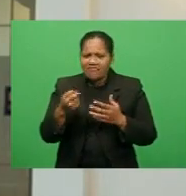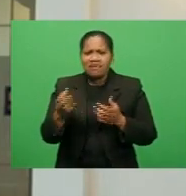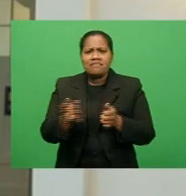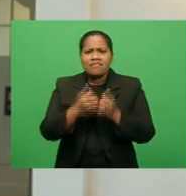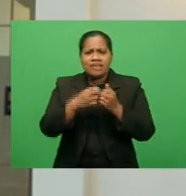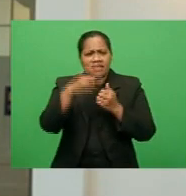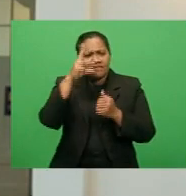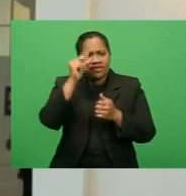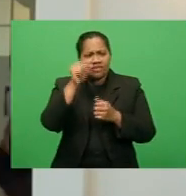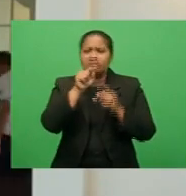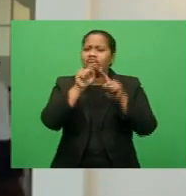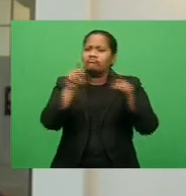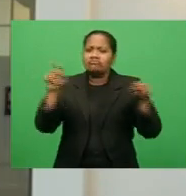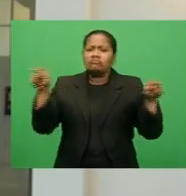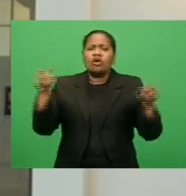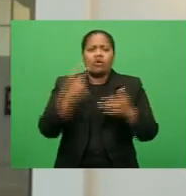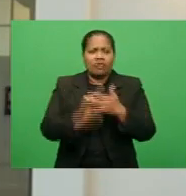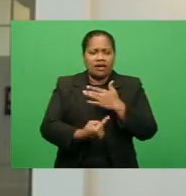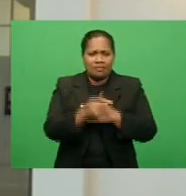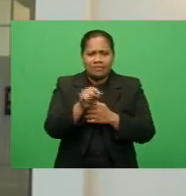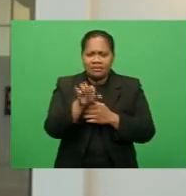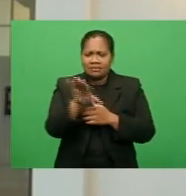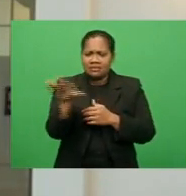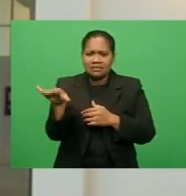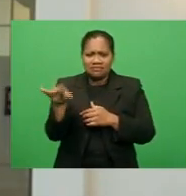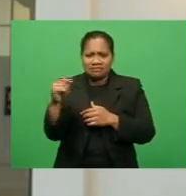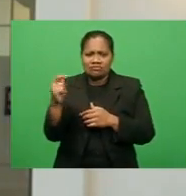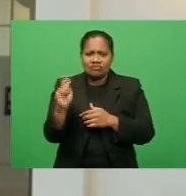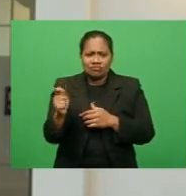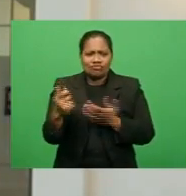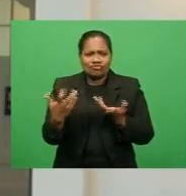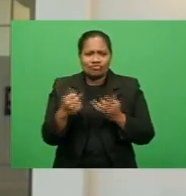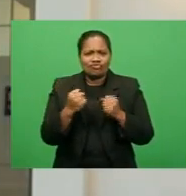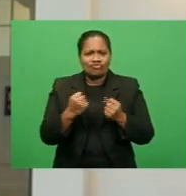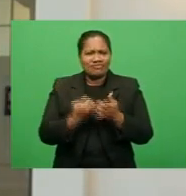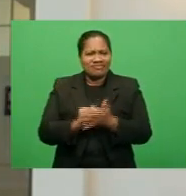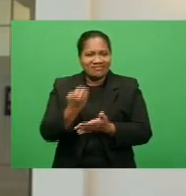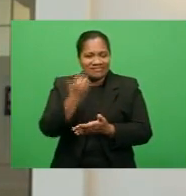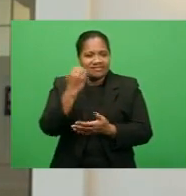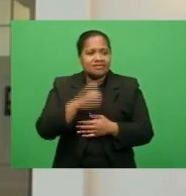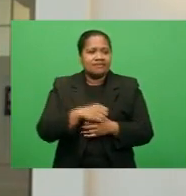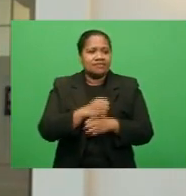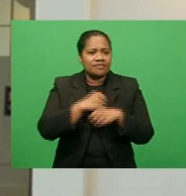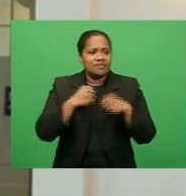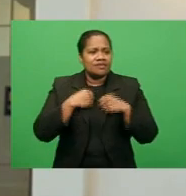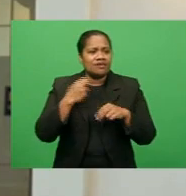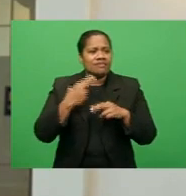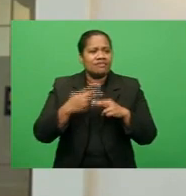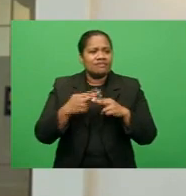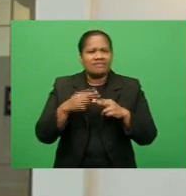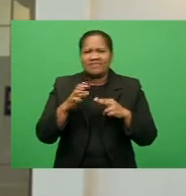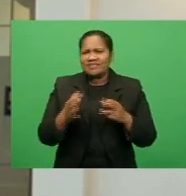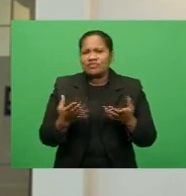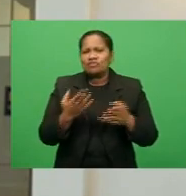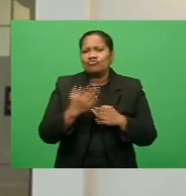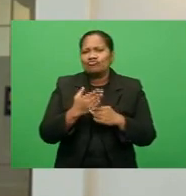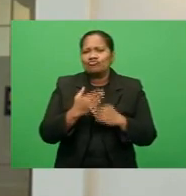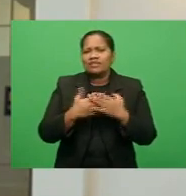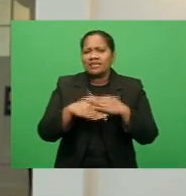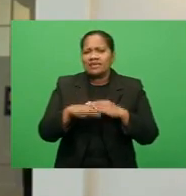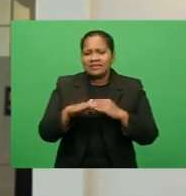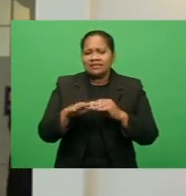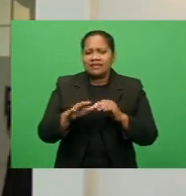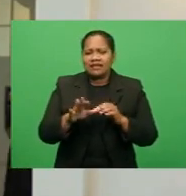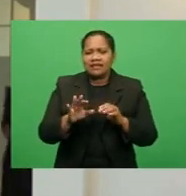been the backbone of our economy. Our farmers who've been working cane fields for 50 years and so.